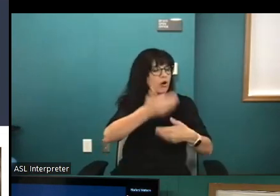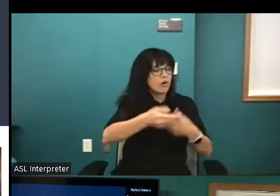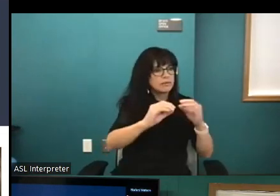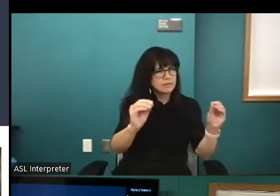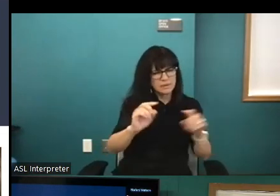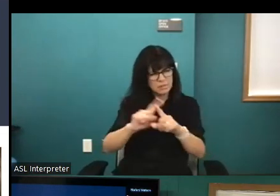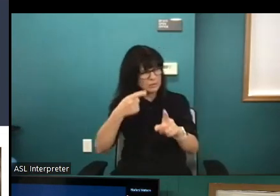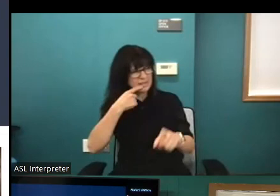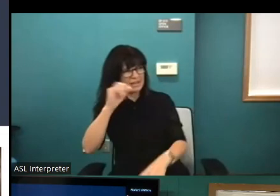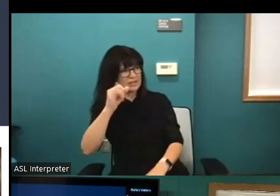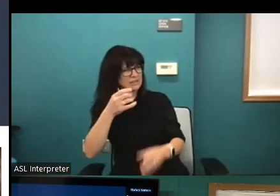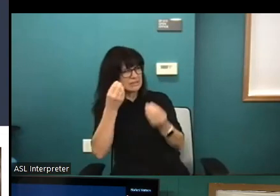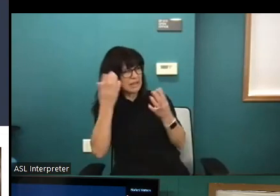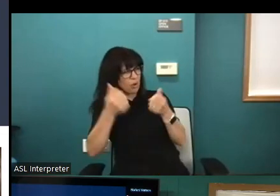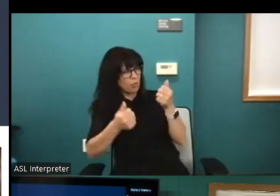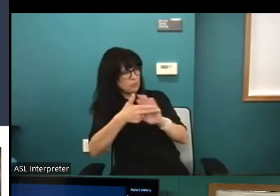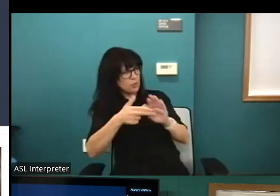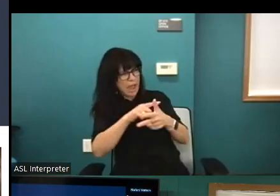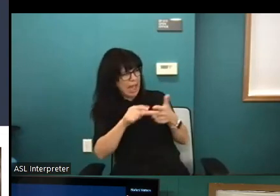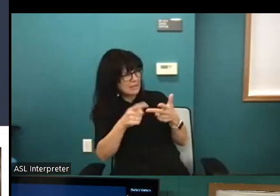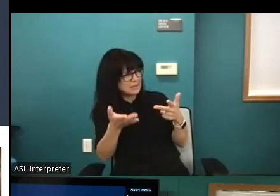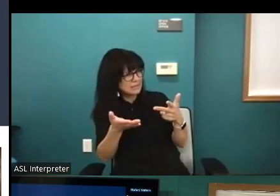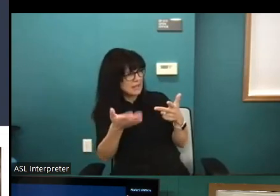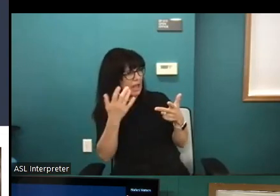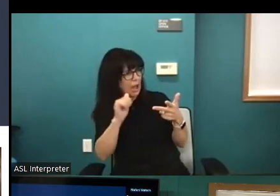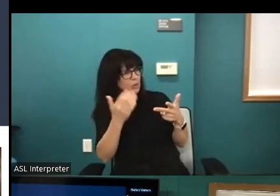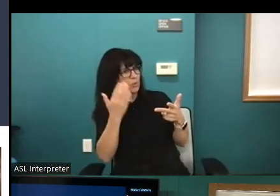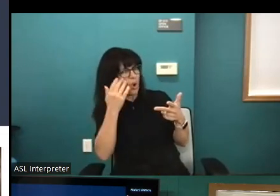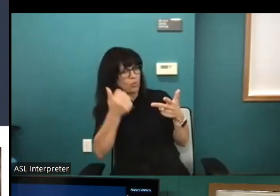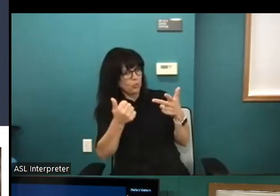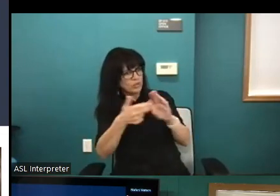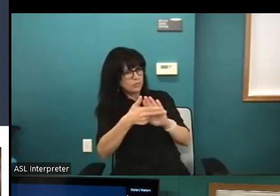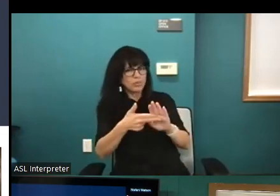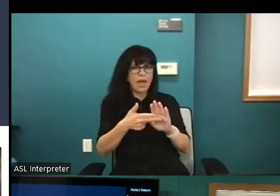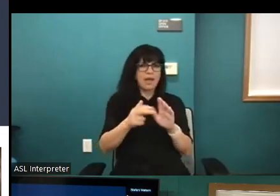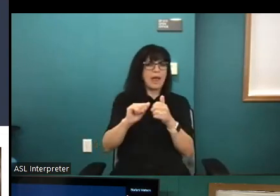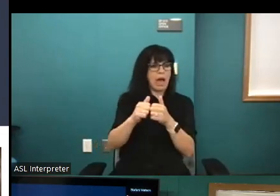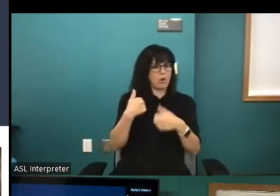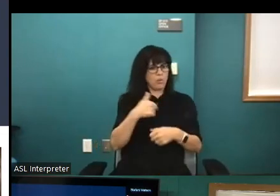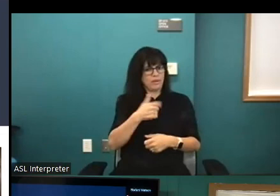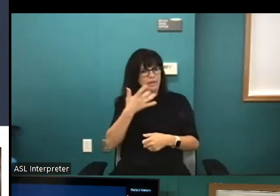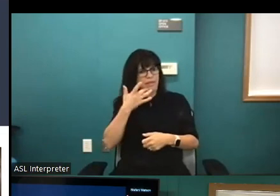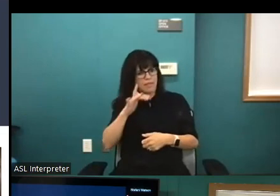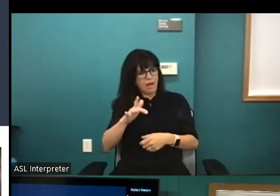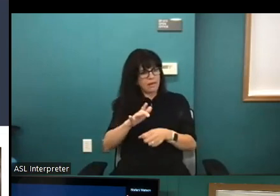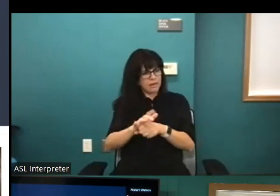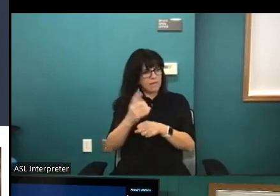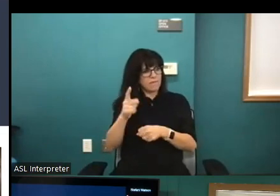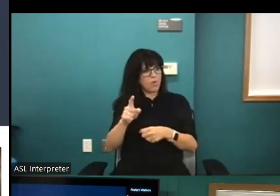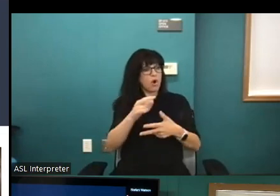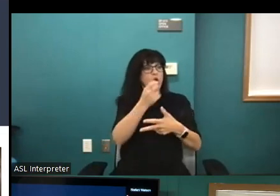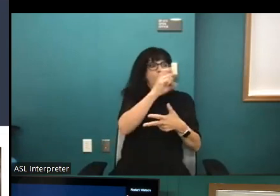said the insurance doesn't care which brand they give you, so how do you know which brand then, how do we get lucky enough to have kids who get cochlear